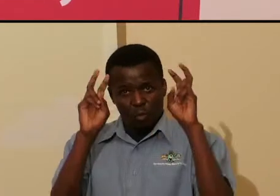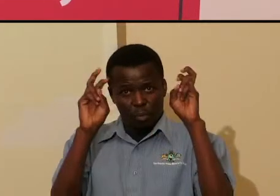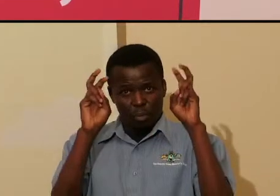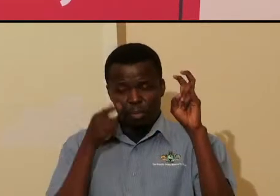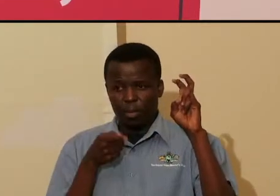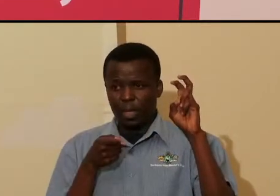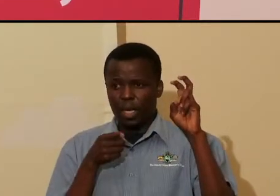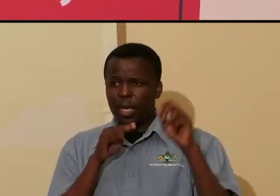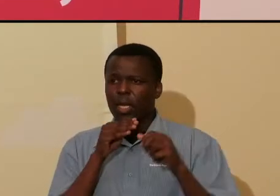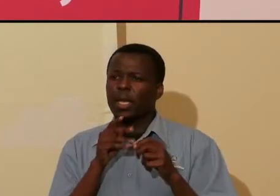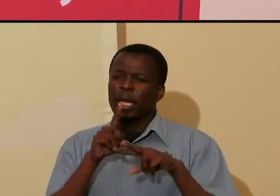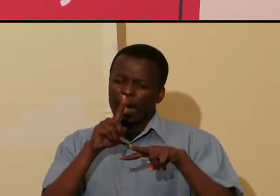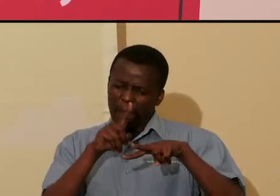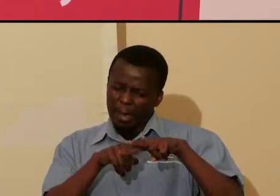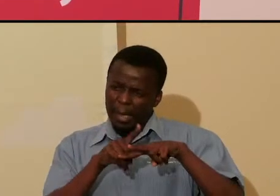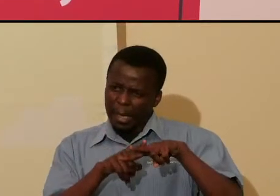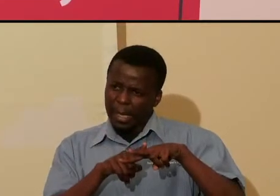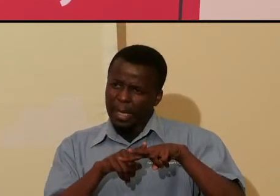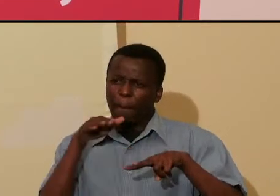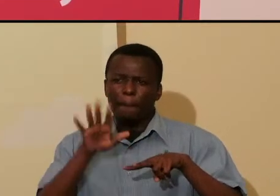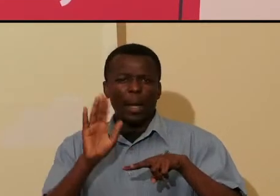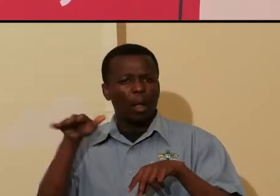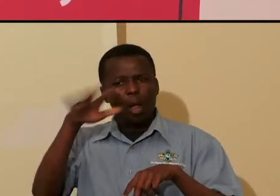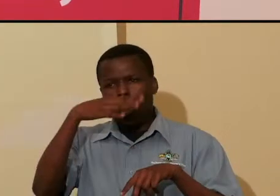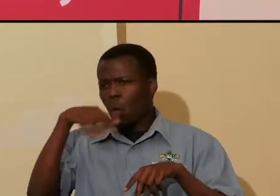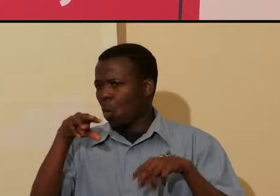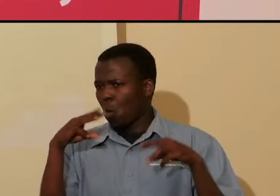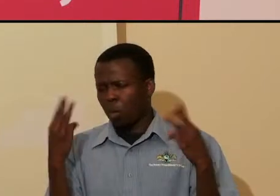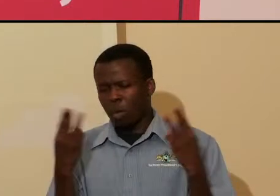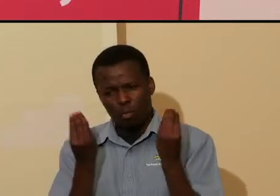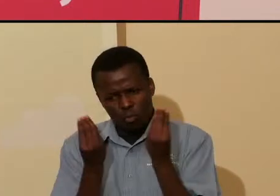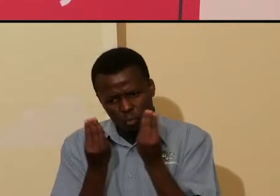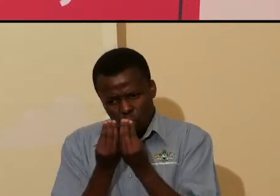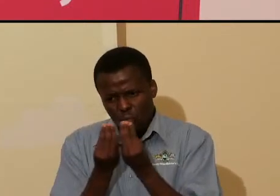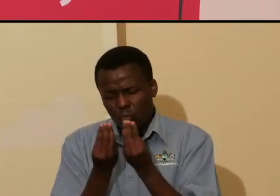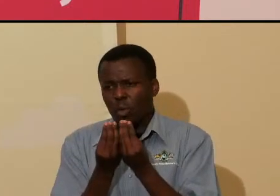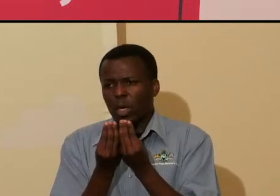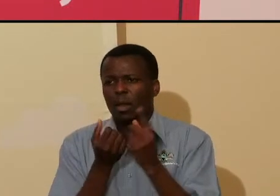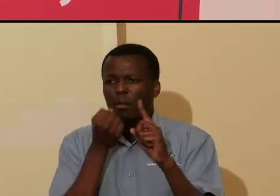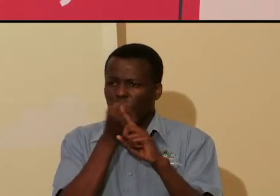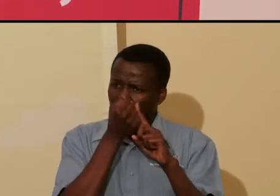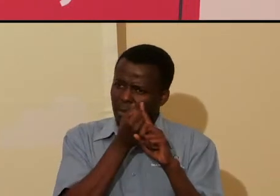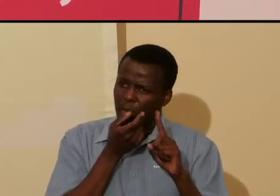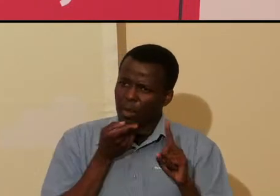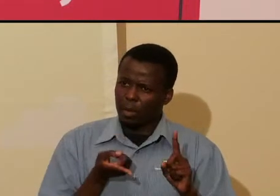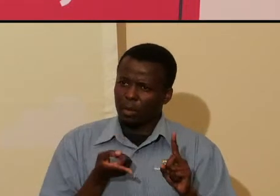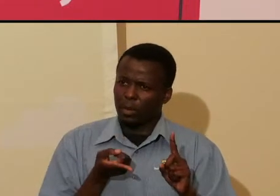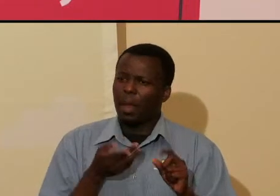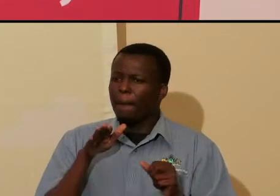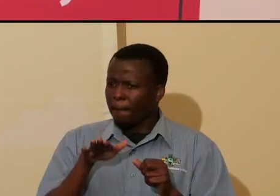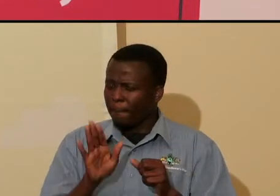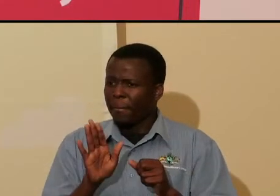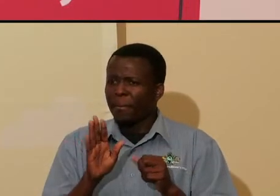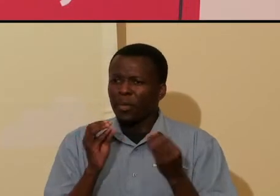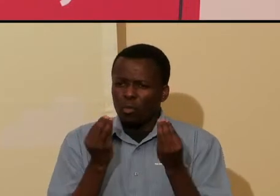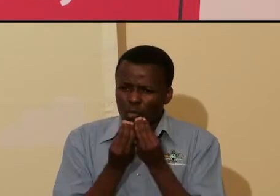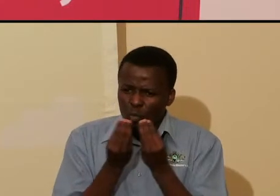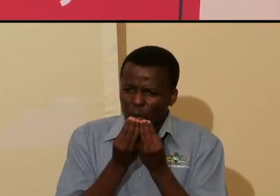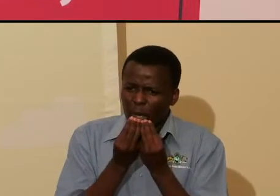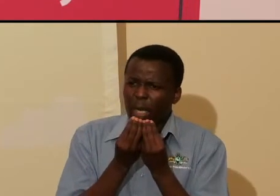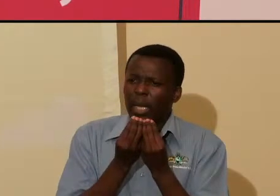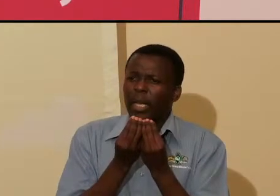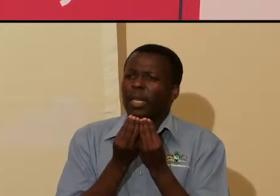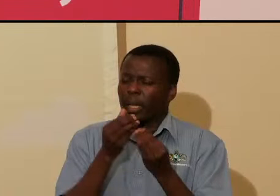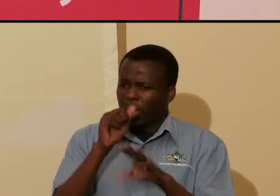yethu sonke," bringing the collective responsibility for all eMaswati to stand together, with galvanized efforts in order to end